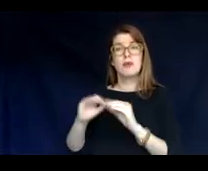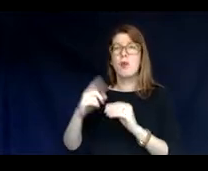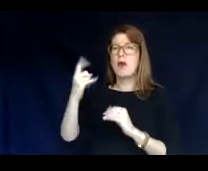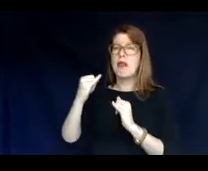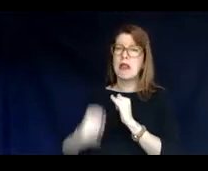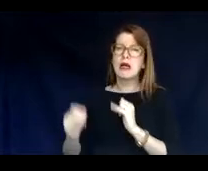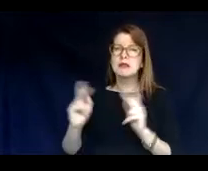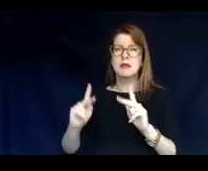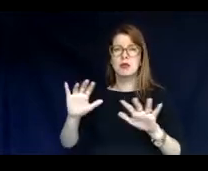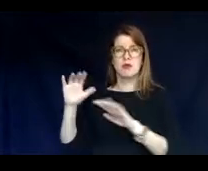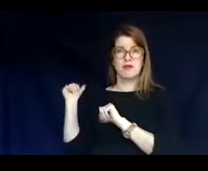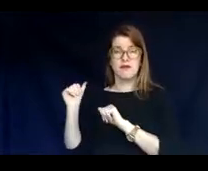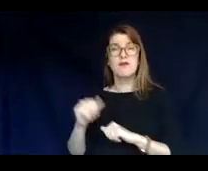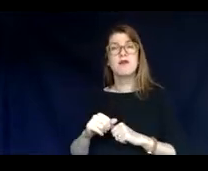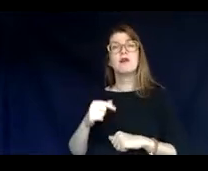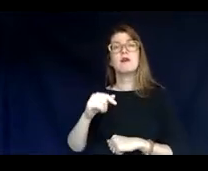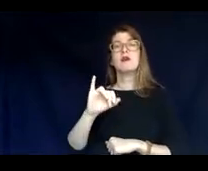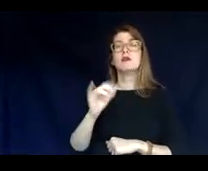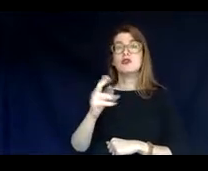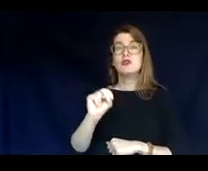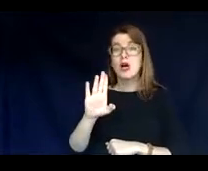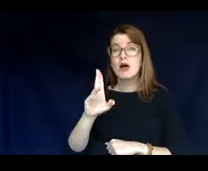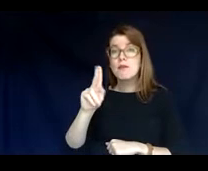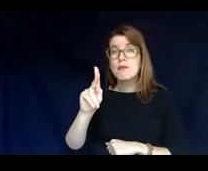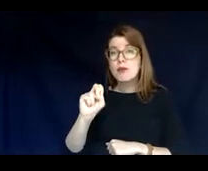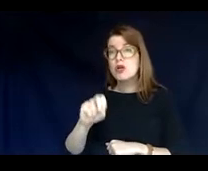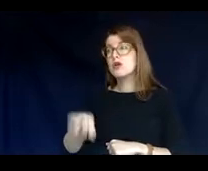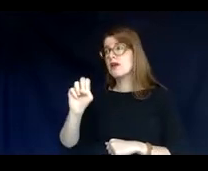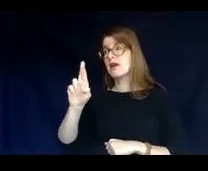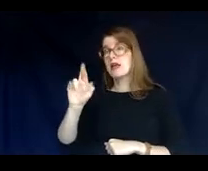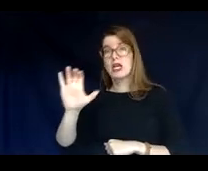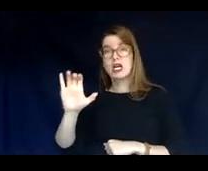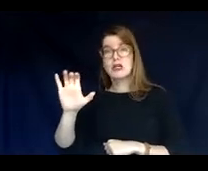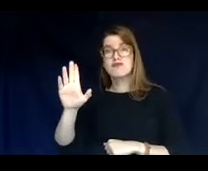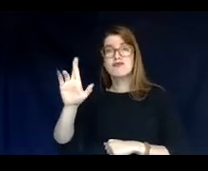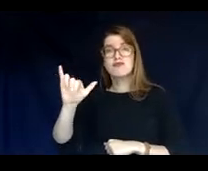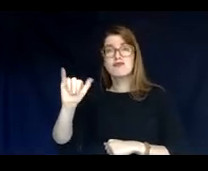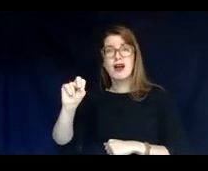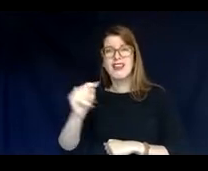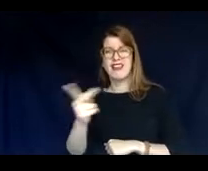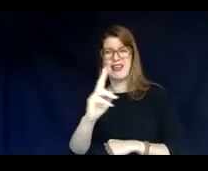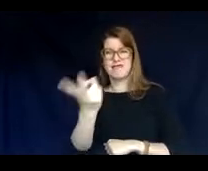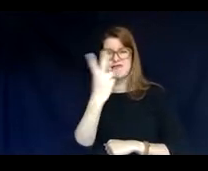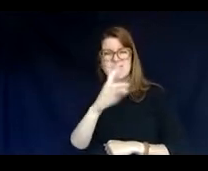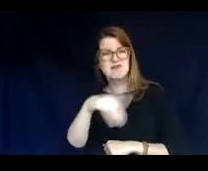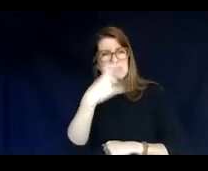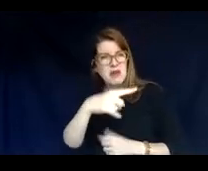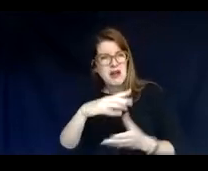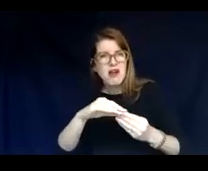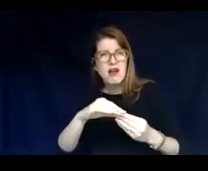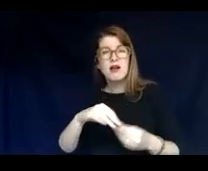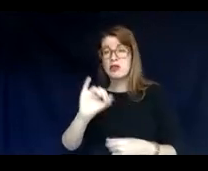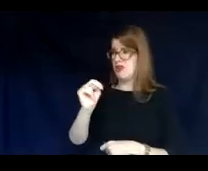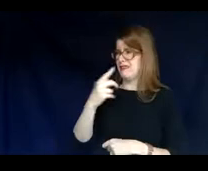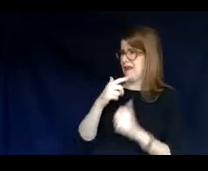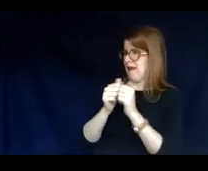leave. And at that meeting were John Burke and Eric Bryan. And they said, hey, can you hang back? Can we talk to you for a second? I said, sure. And John said, hey, I sent you a text message. And I'm